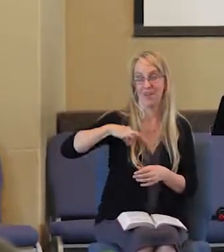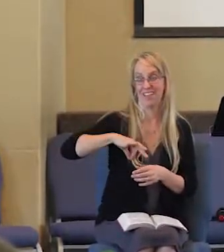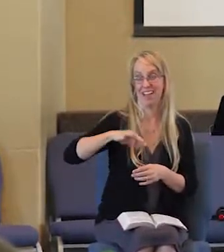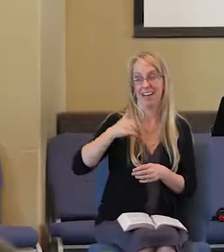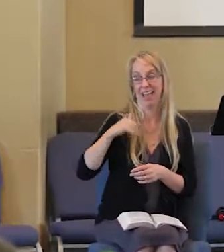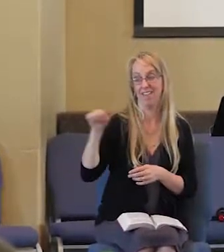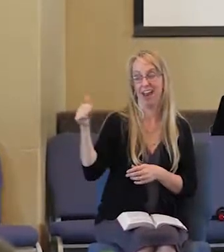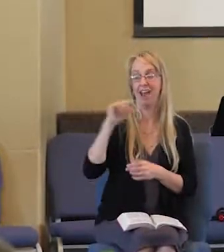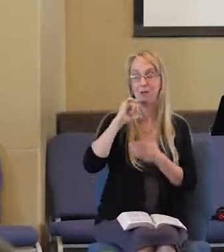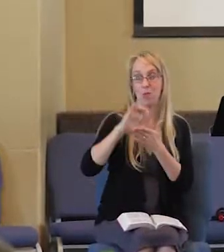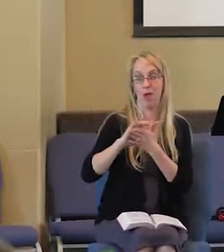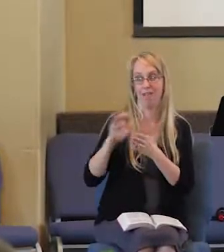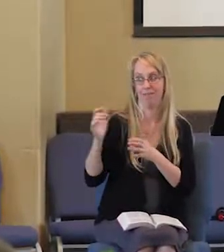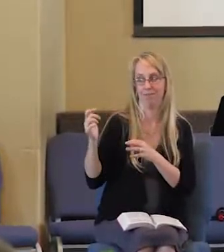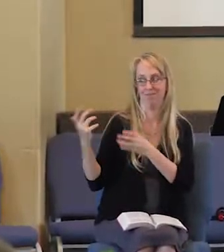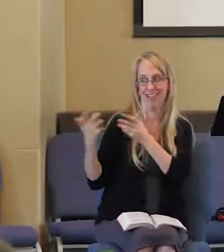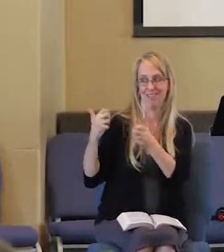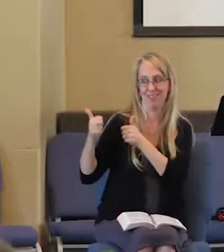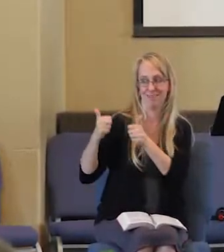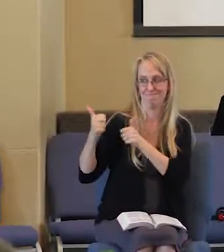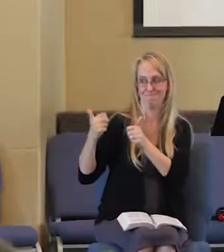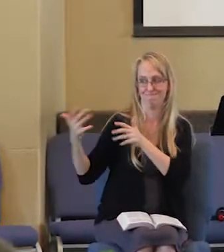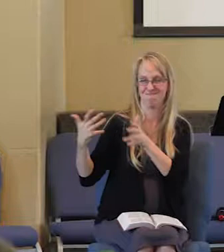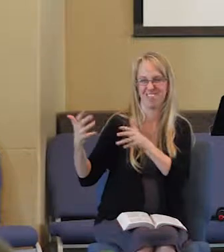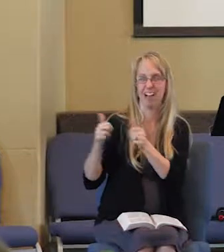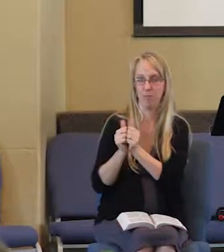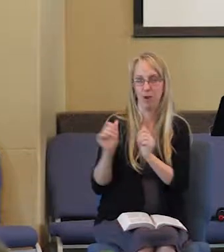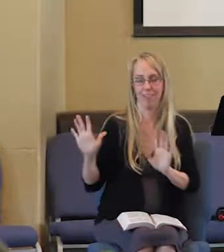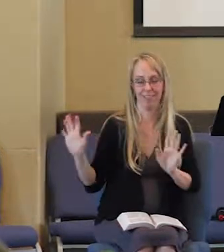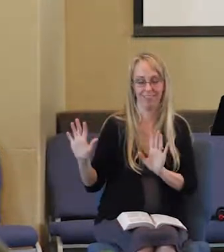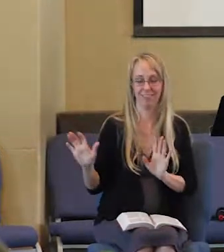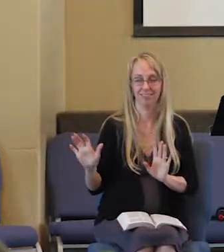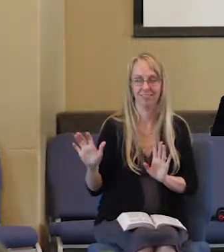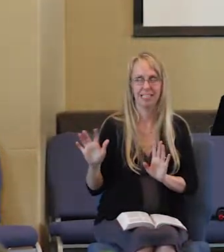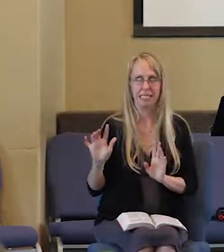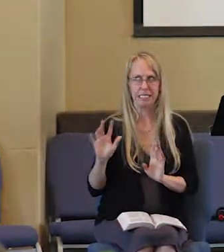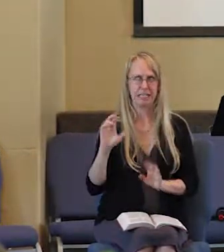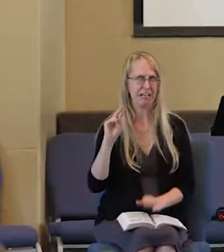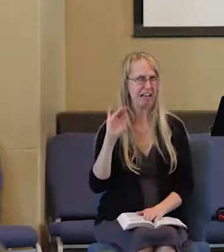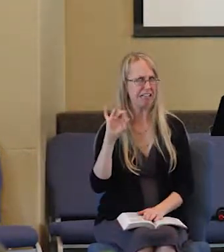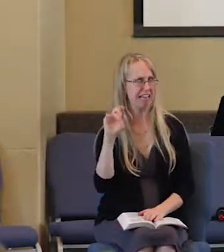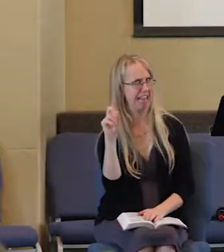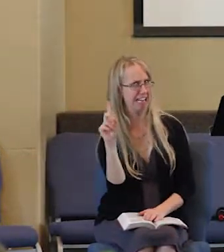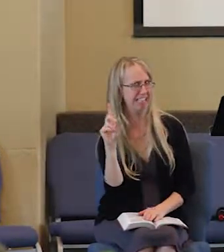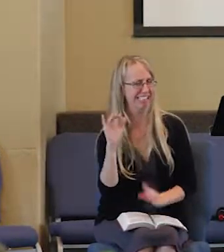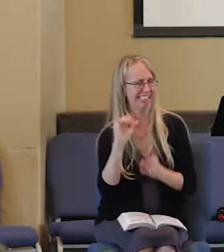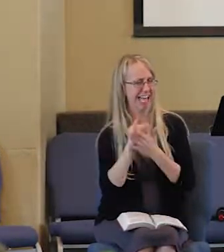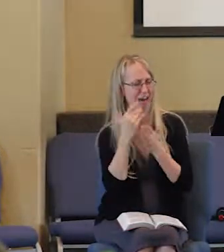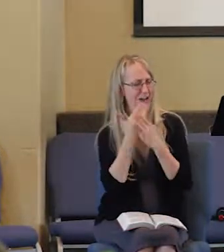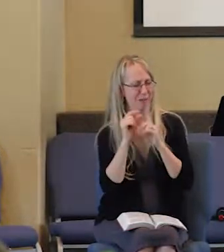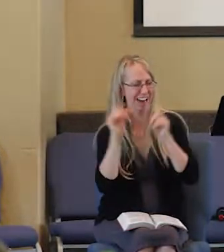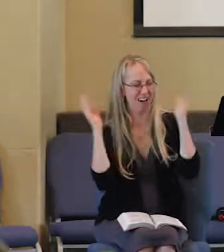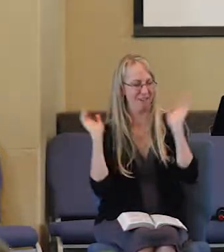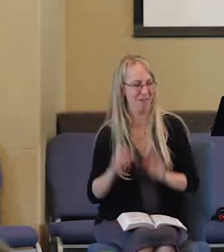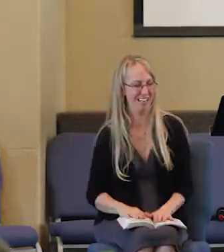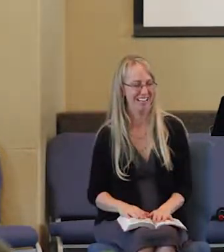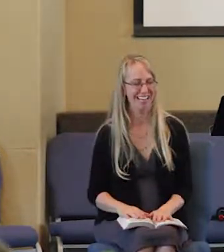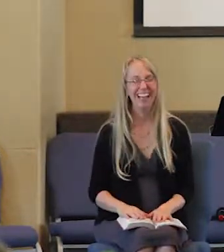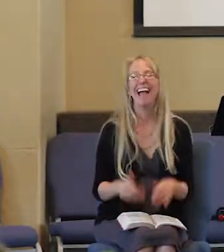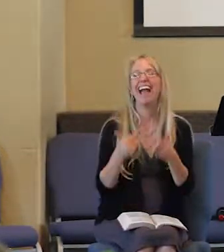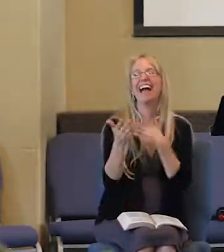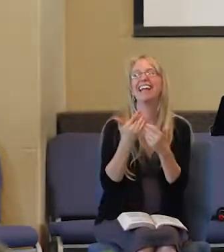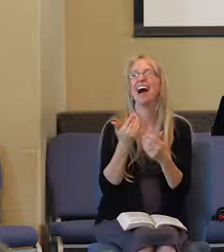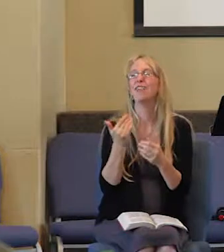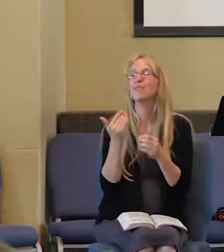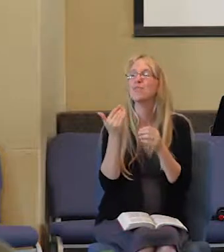to have another wife to have to contend with. Is that a good word, contend? So we